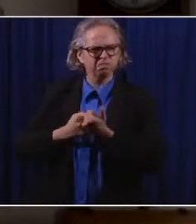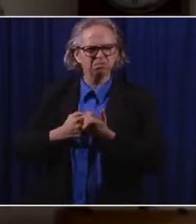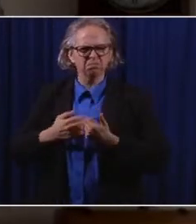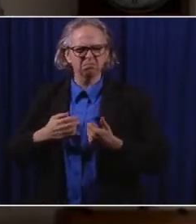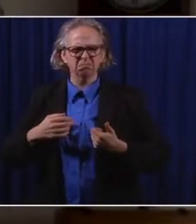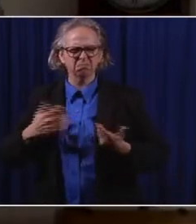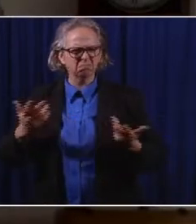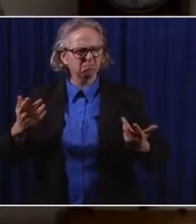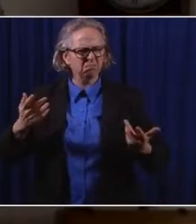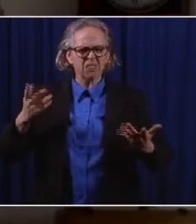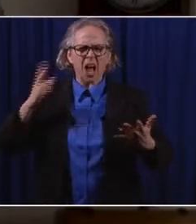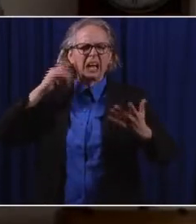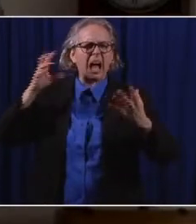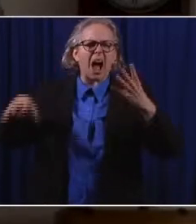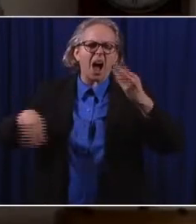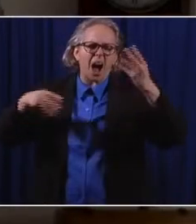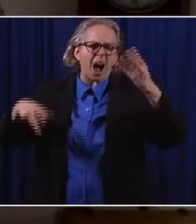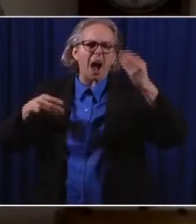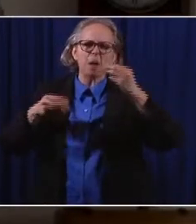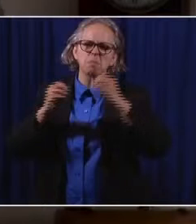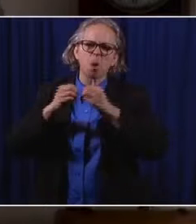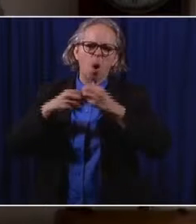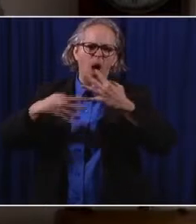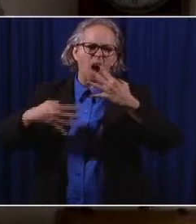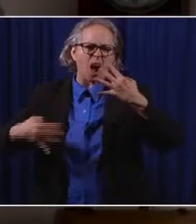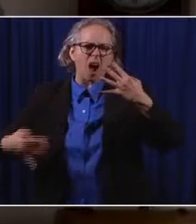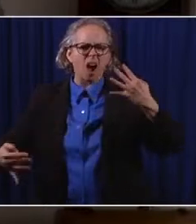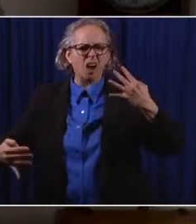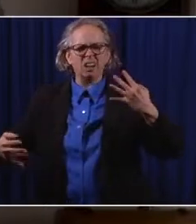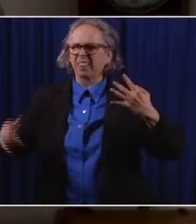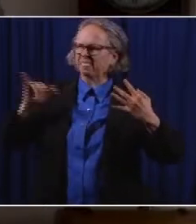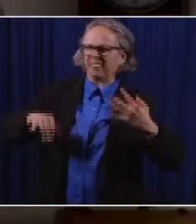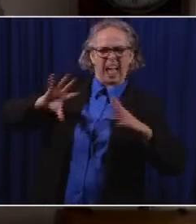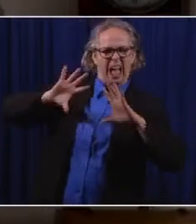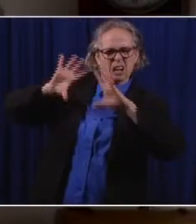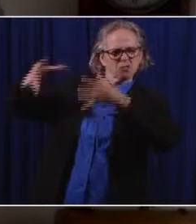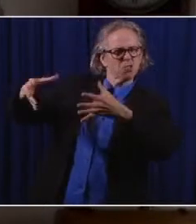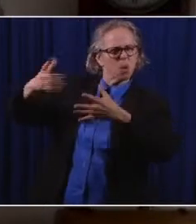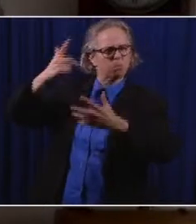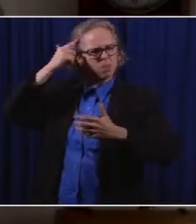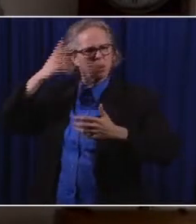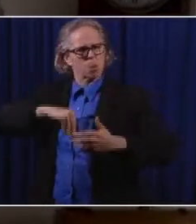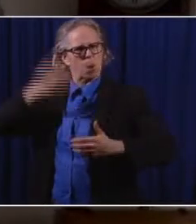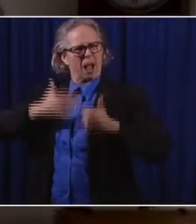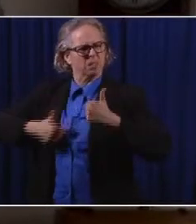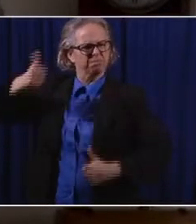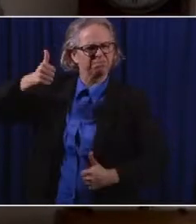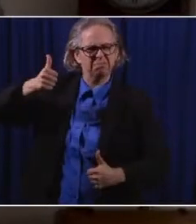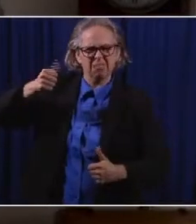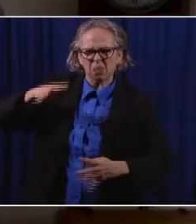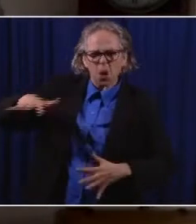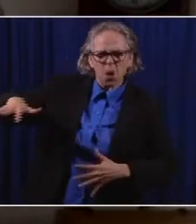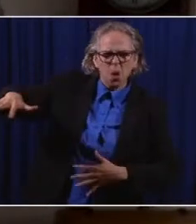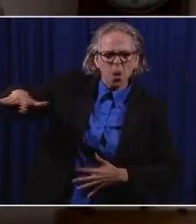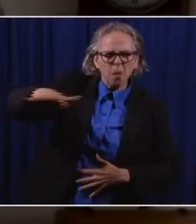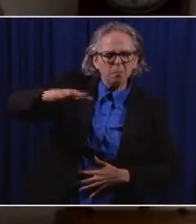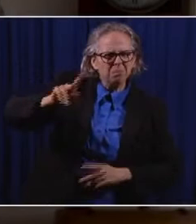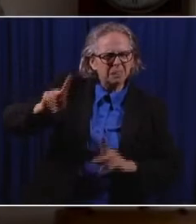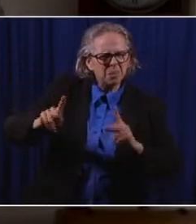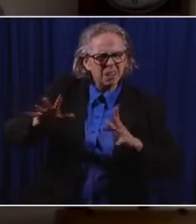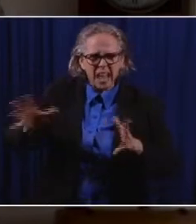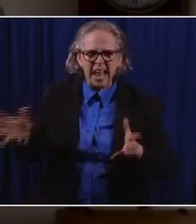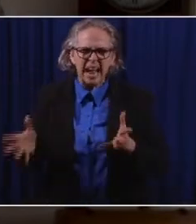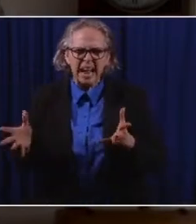on. It sickens me that there are people in our country who perpetrate this hate